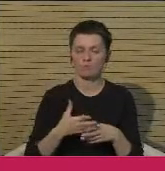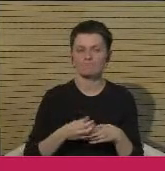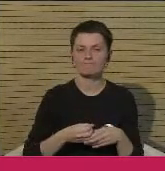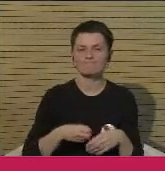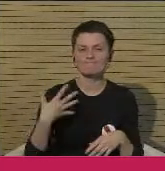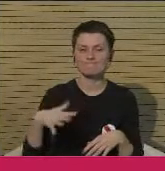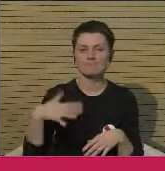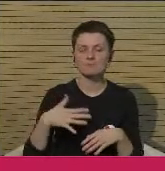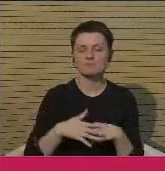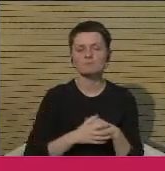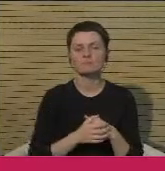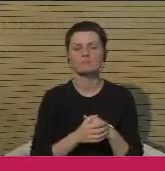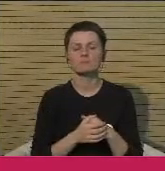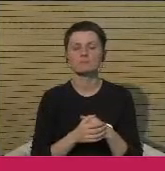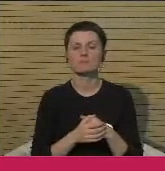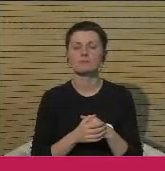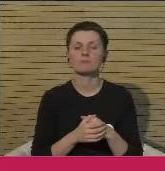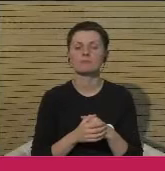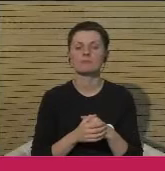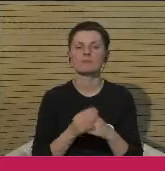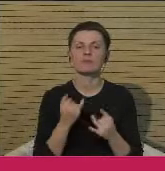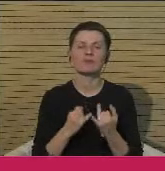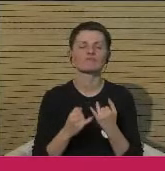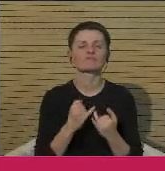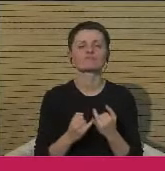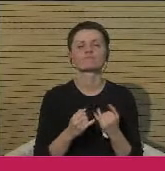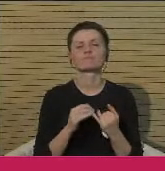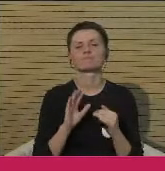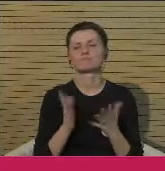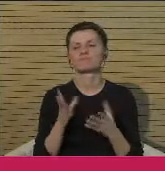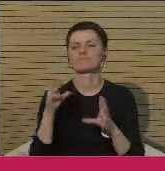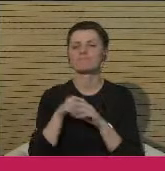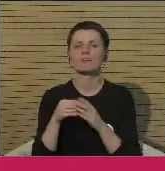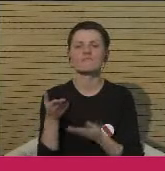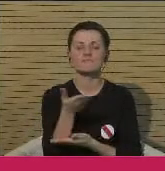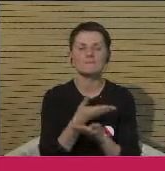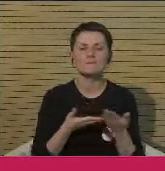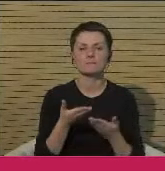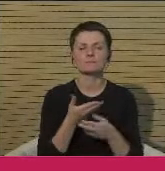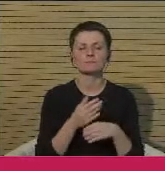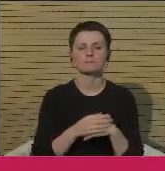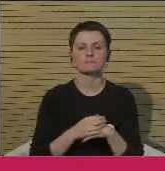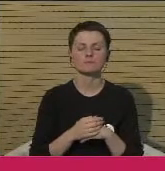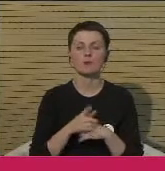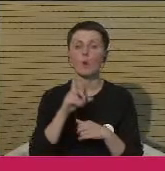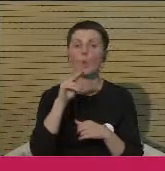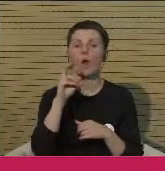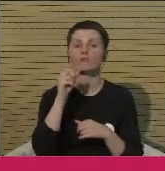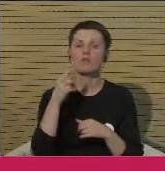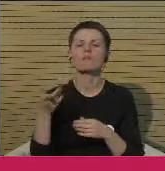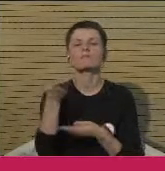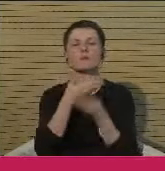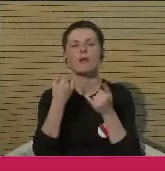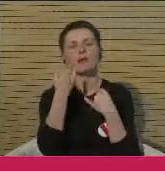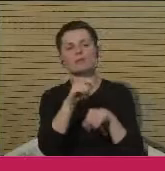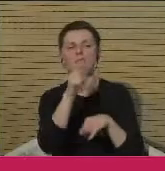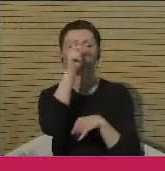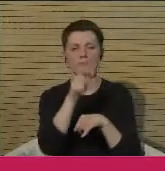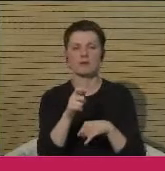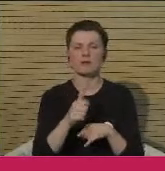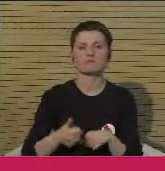Belarusian regime, all kind of costs, including the exchange of